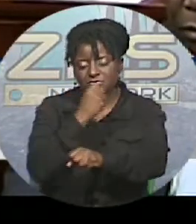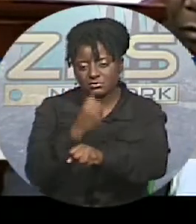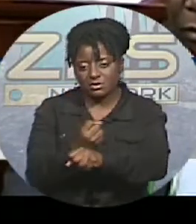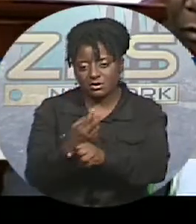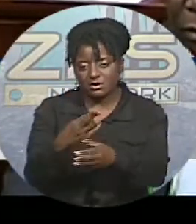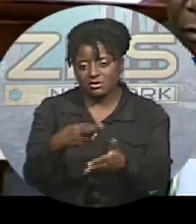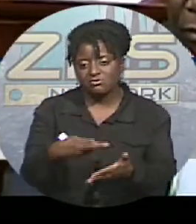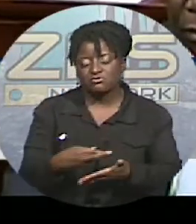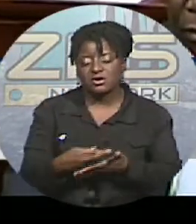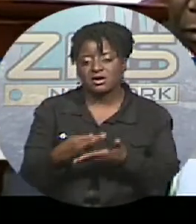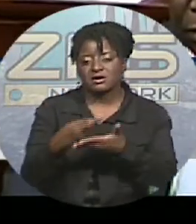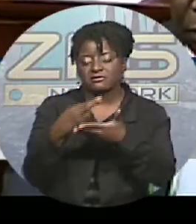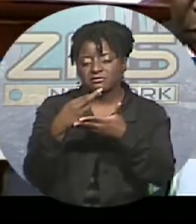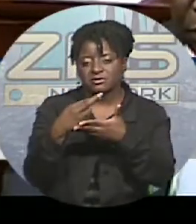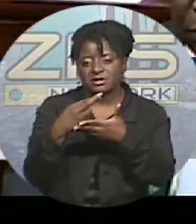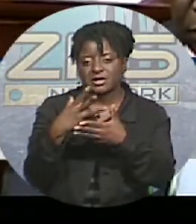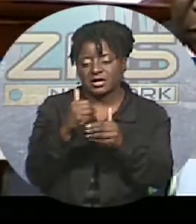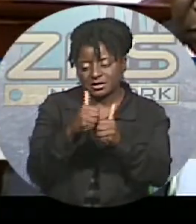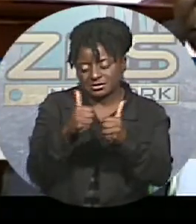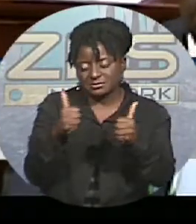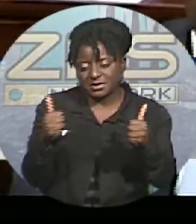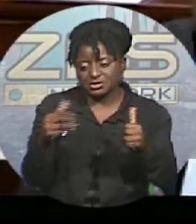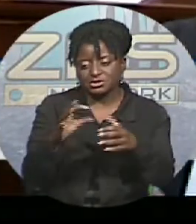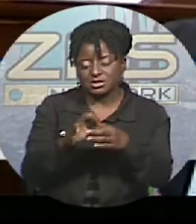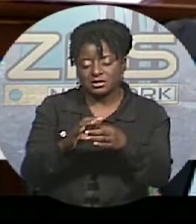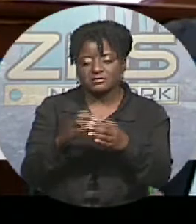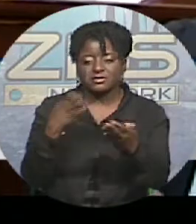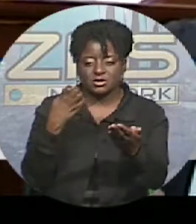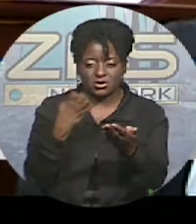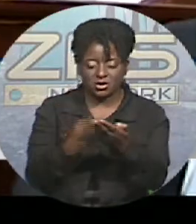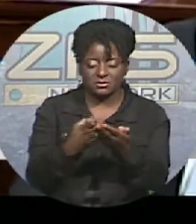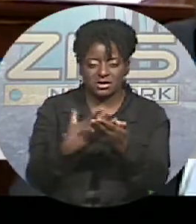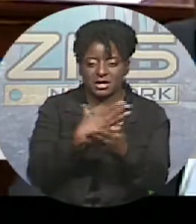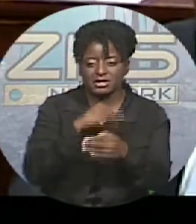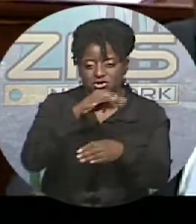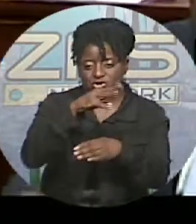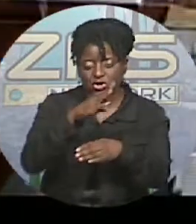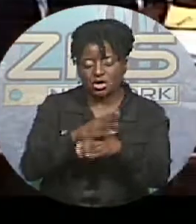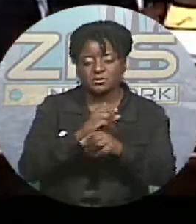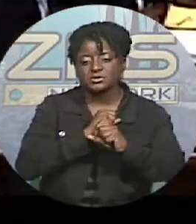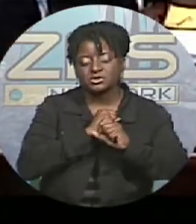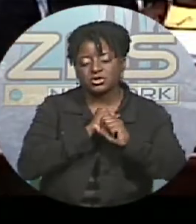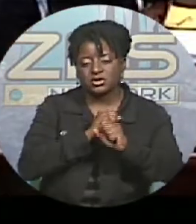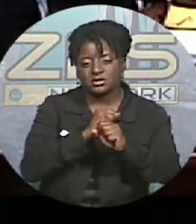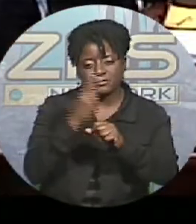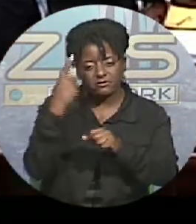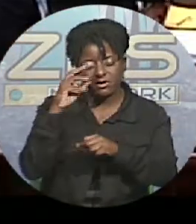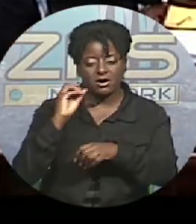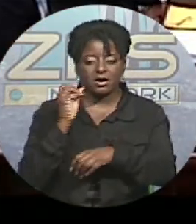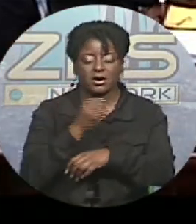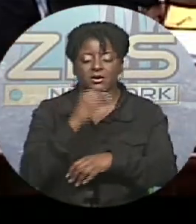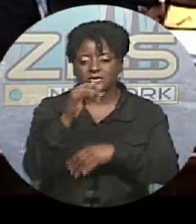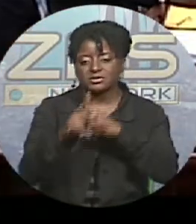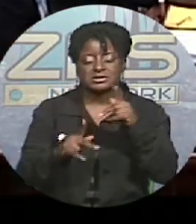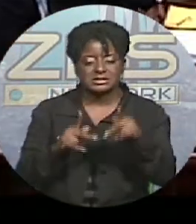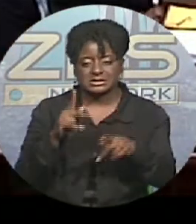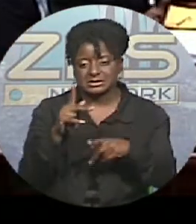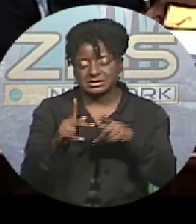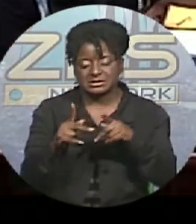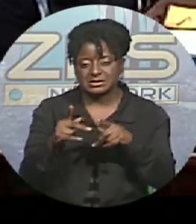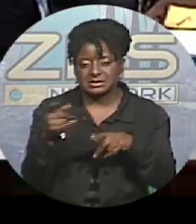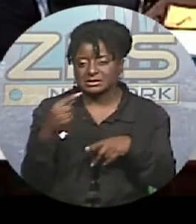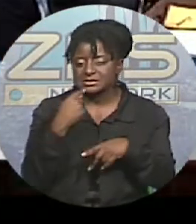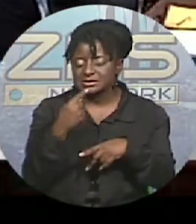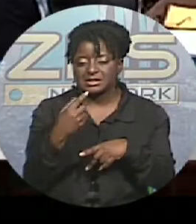economy and job security for our citizens. And Prime Minister the Right Honourable Perry Christie says there's nothing